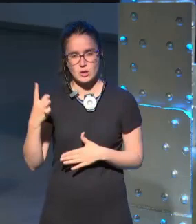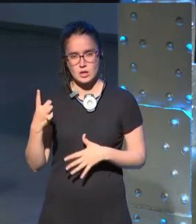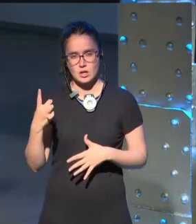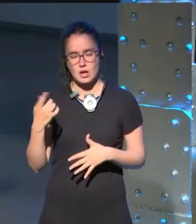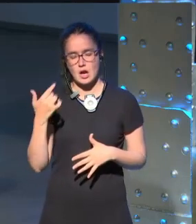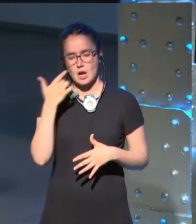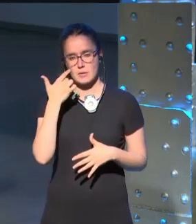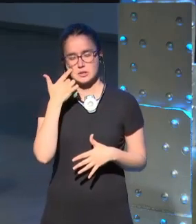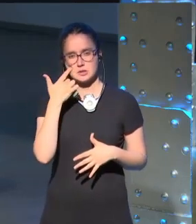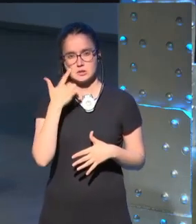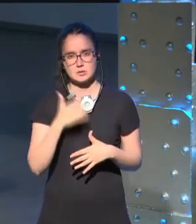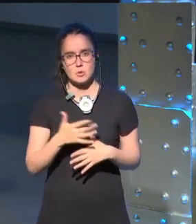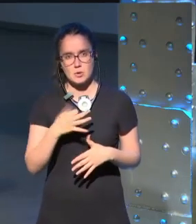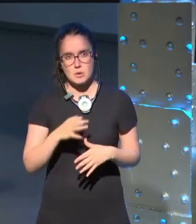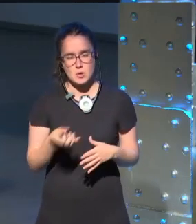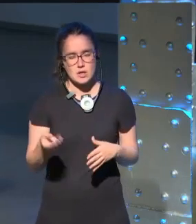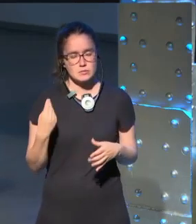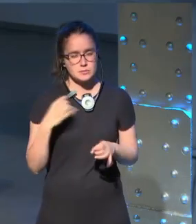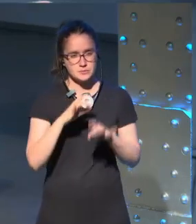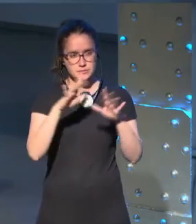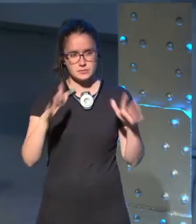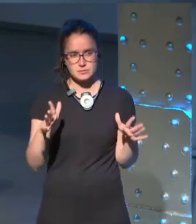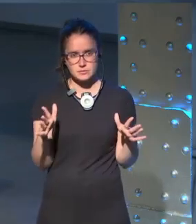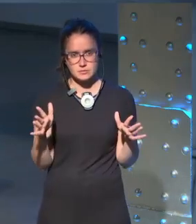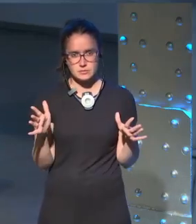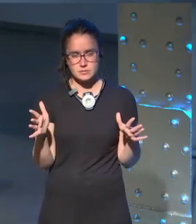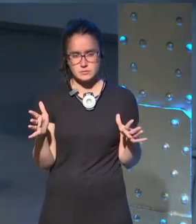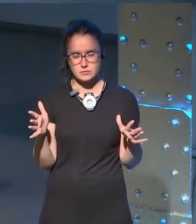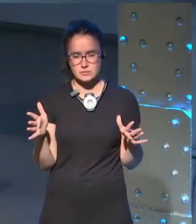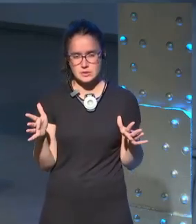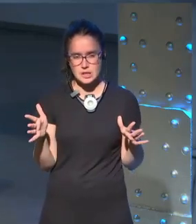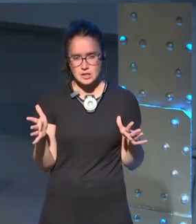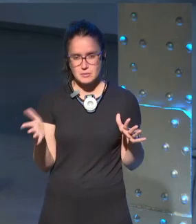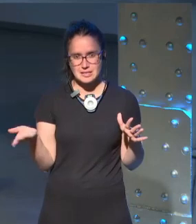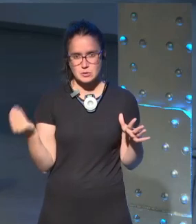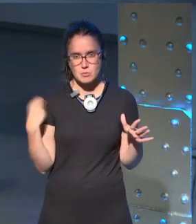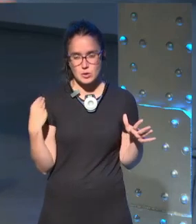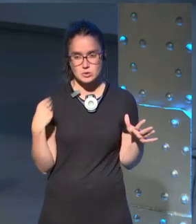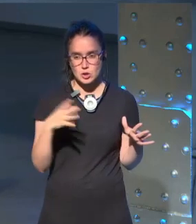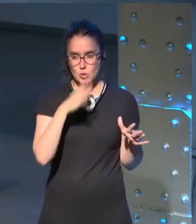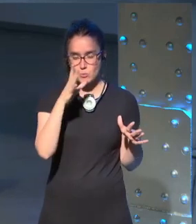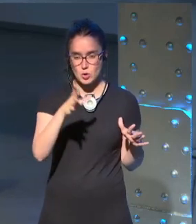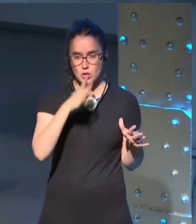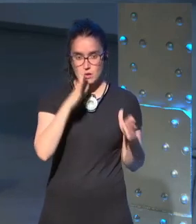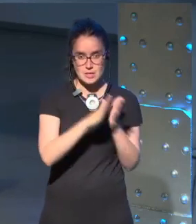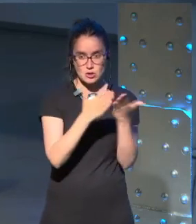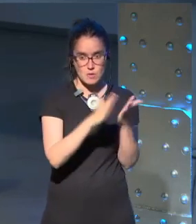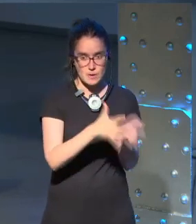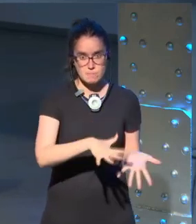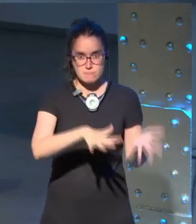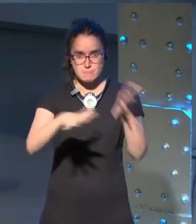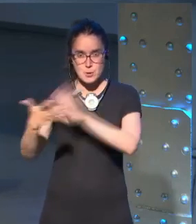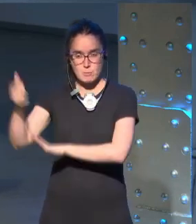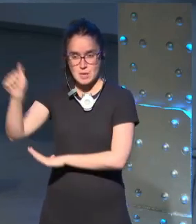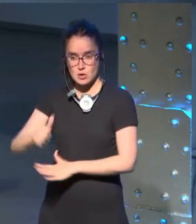I'm kind of hearing that you're asking whether or not the Dave Gurney novels would be made into movies, or do you